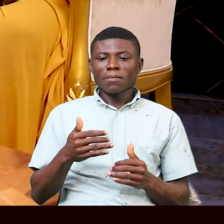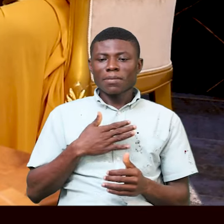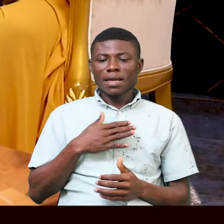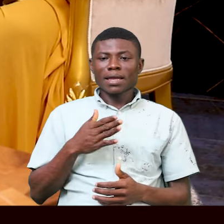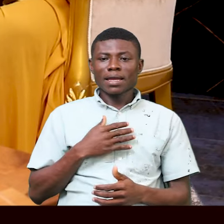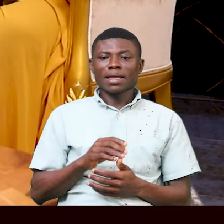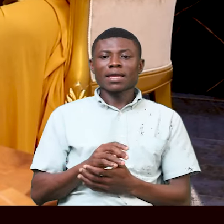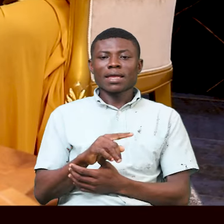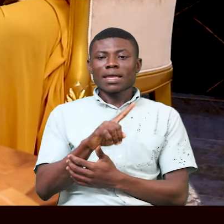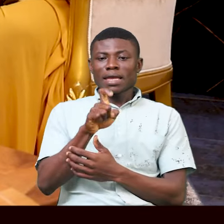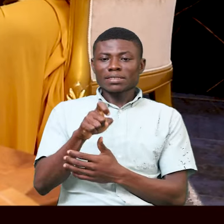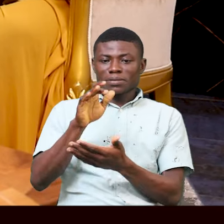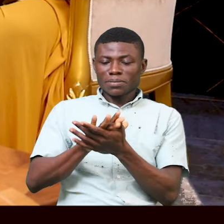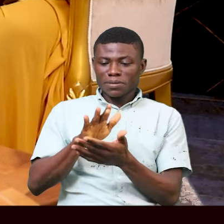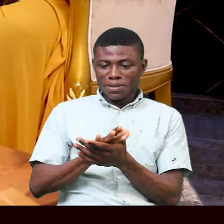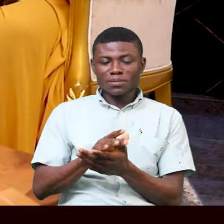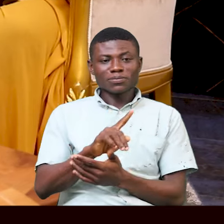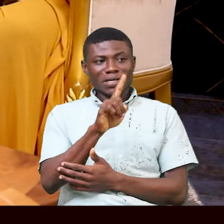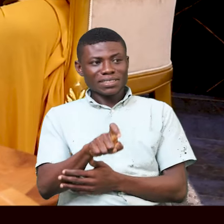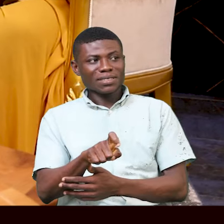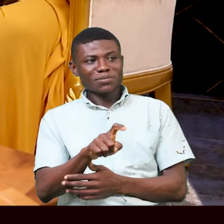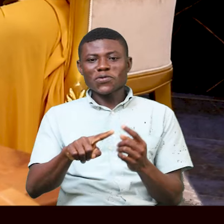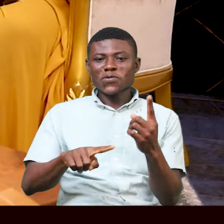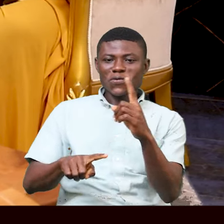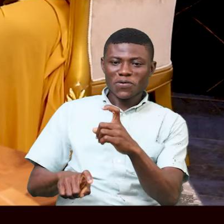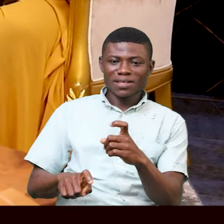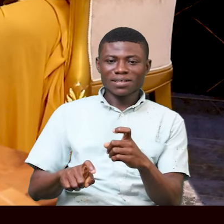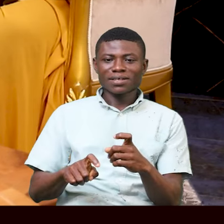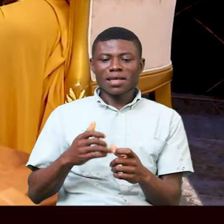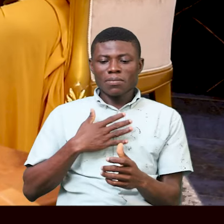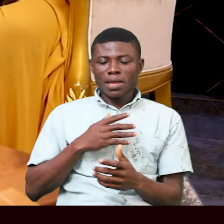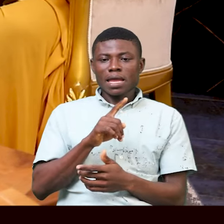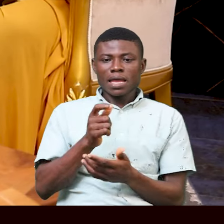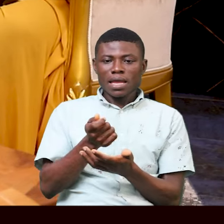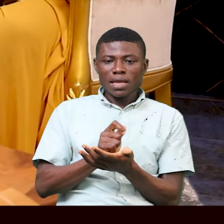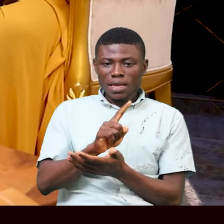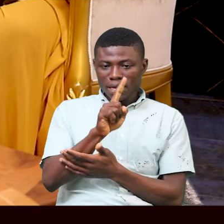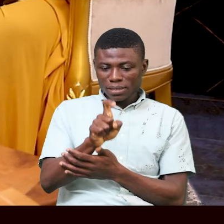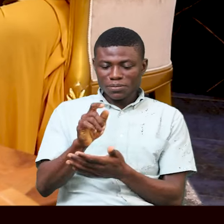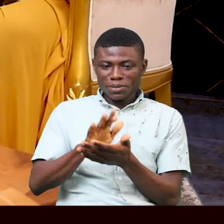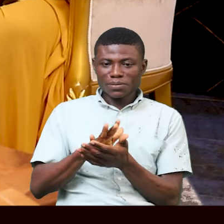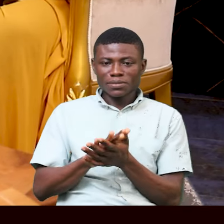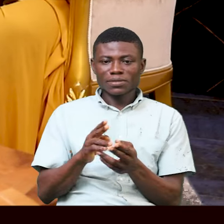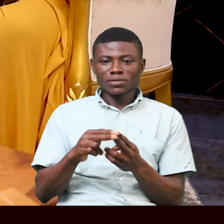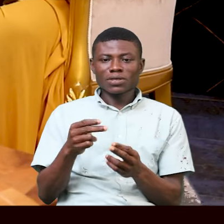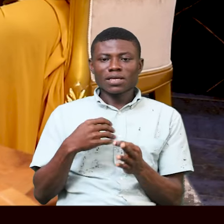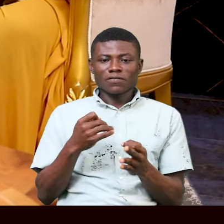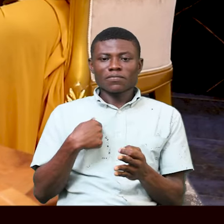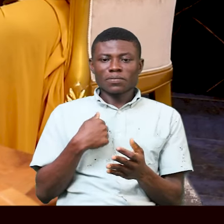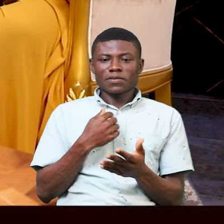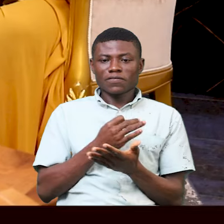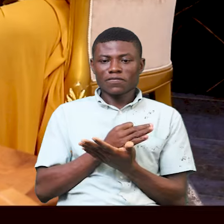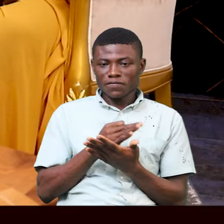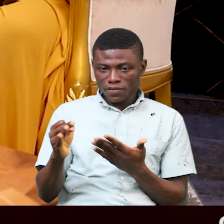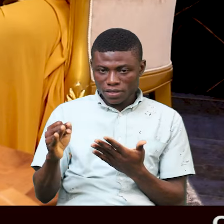paper. Me so mi ye mi exam paper. Mama Gloria ye exam paper. And ti mi